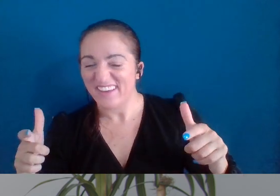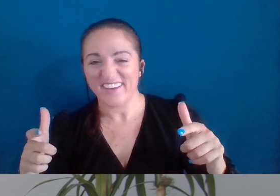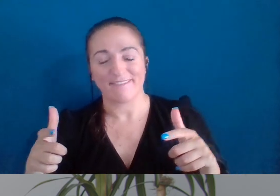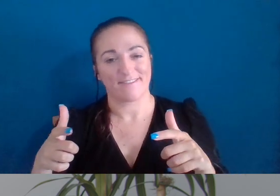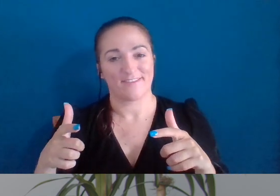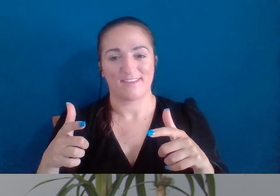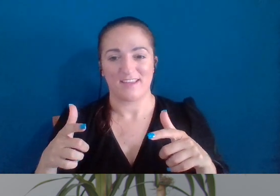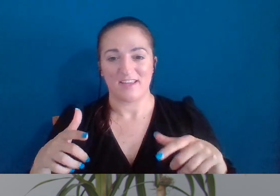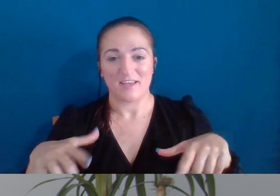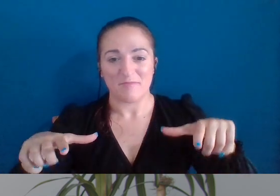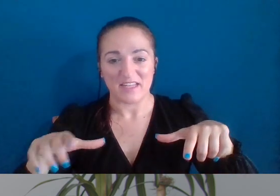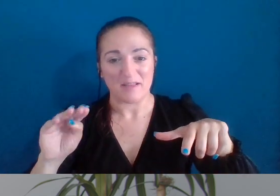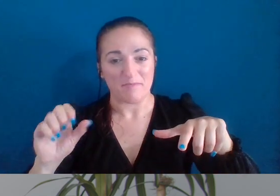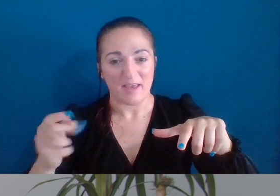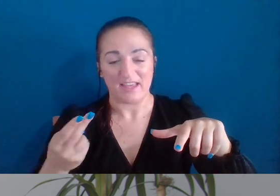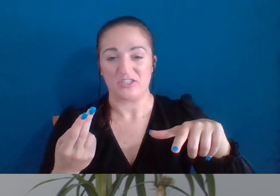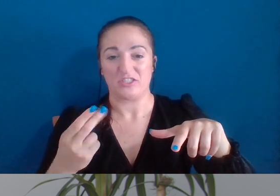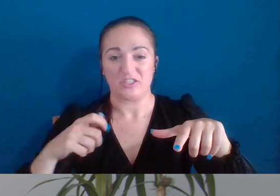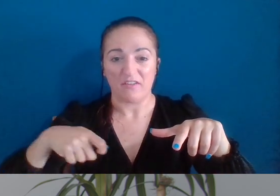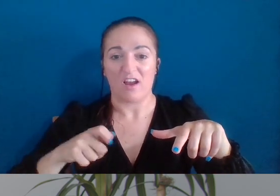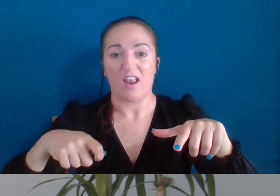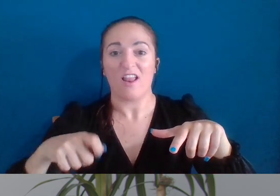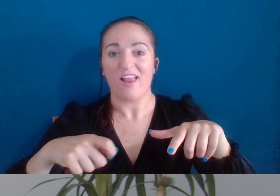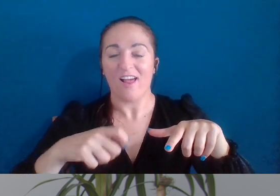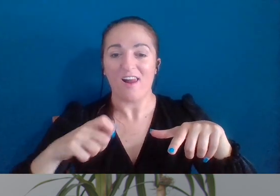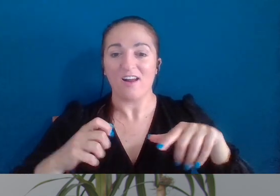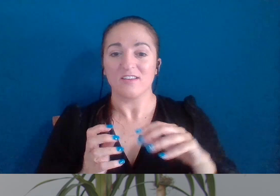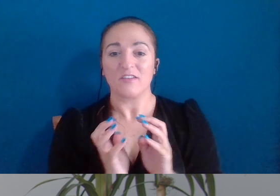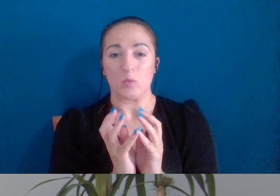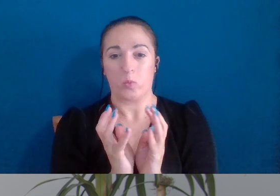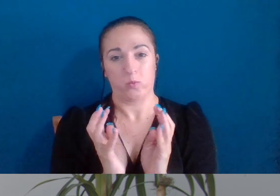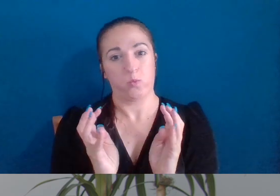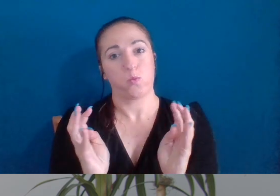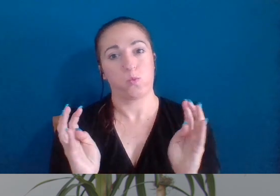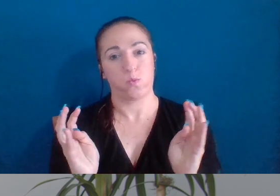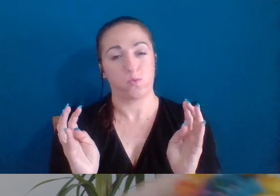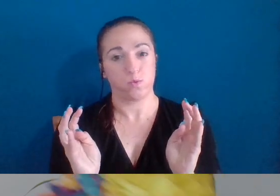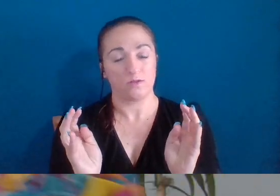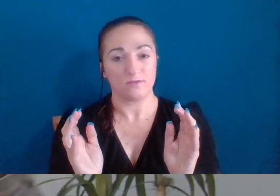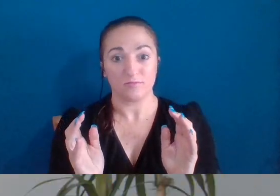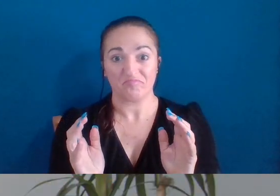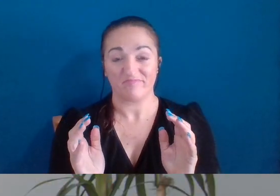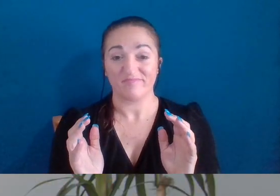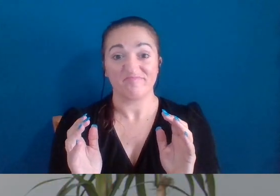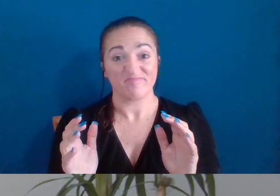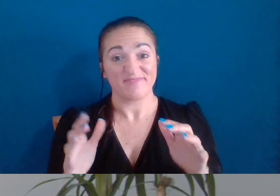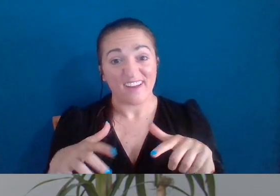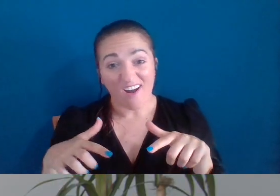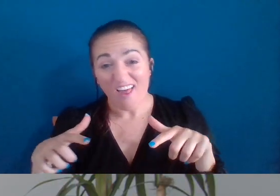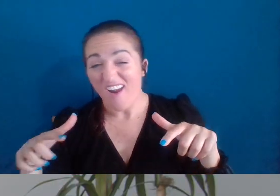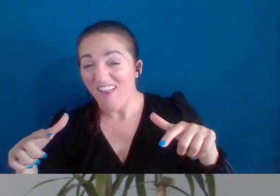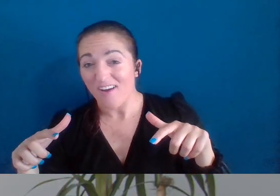and make something larger like this. And actually you can keep working on it and make something even larger